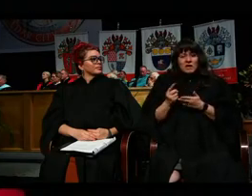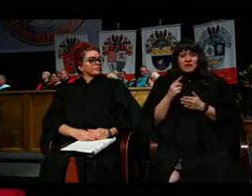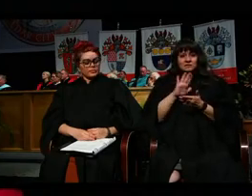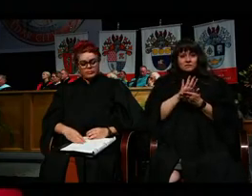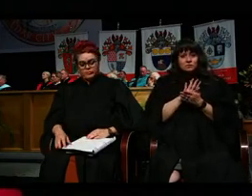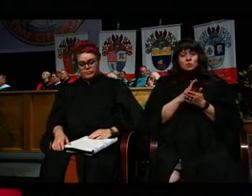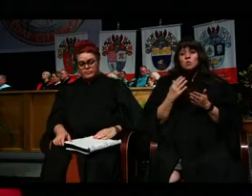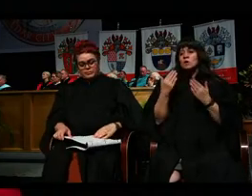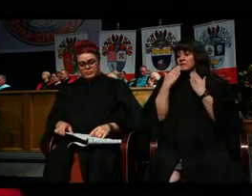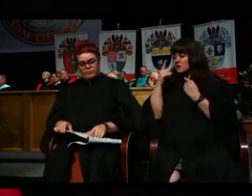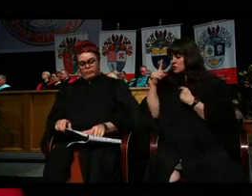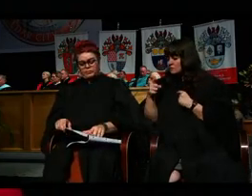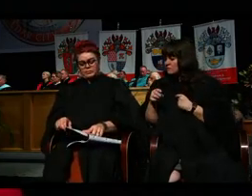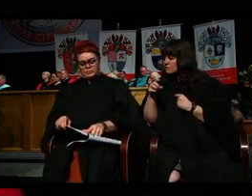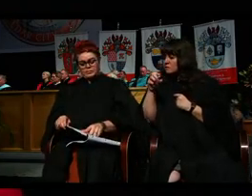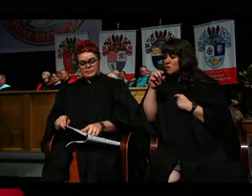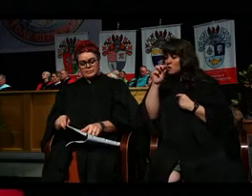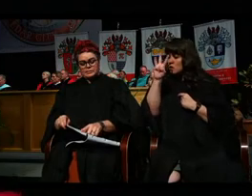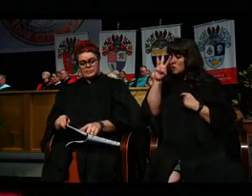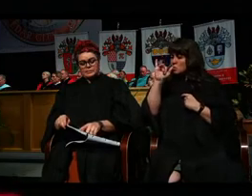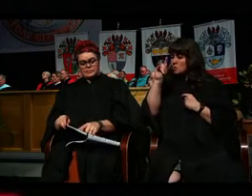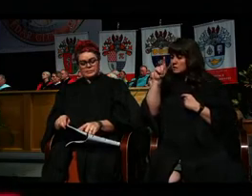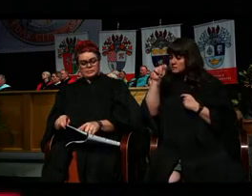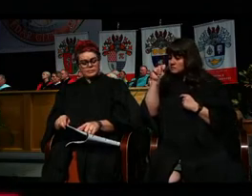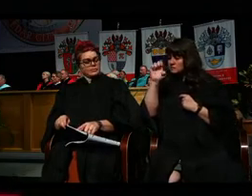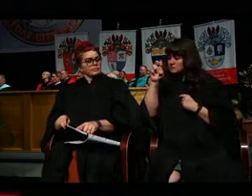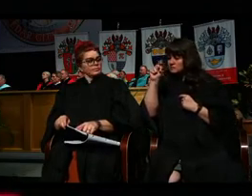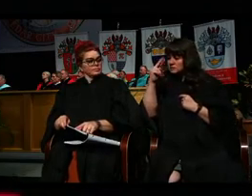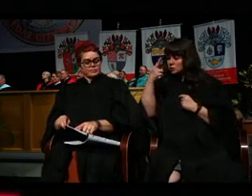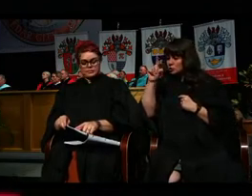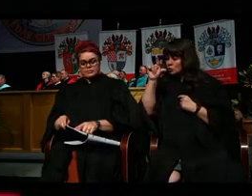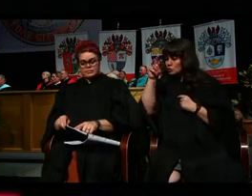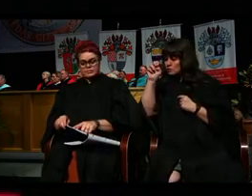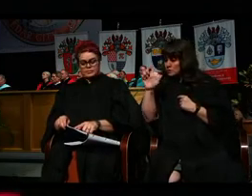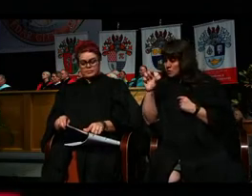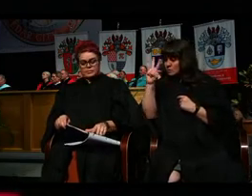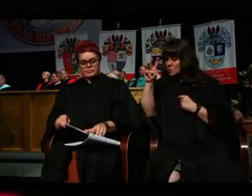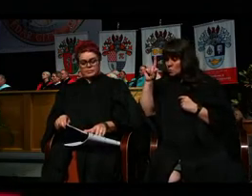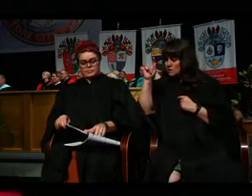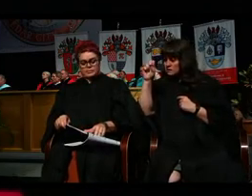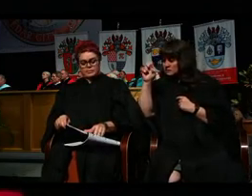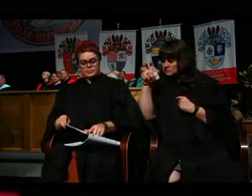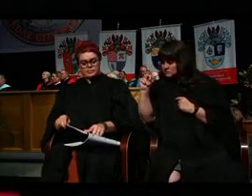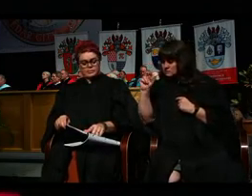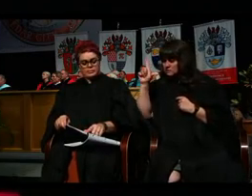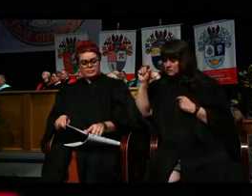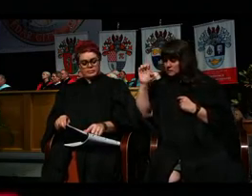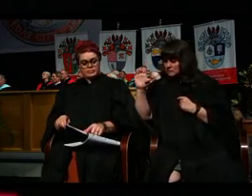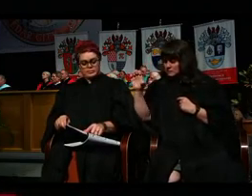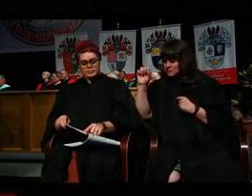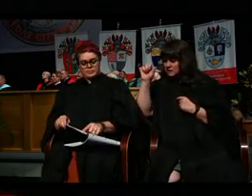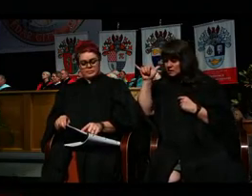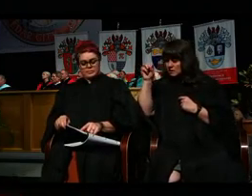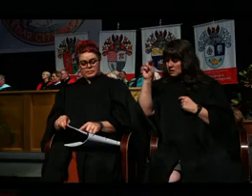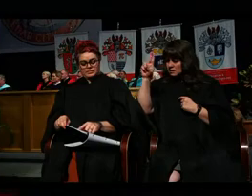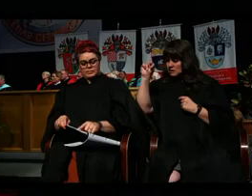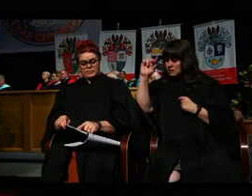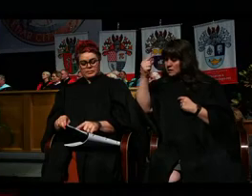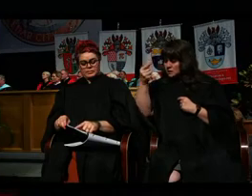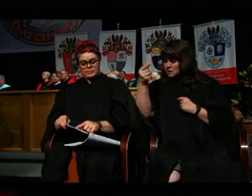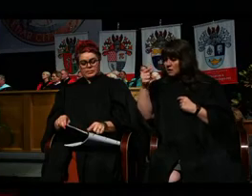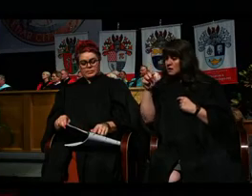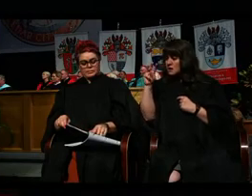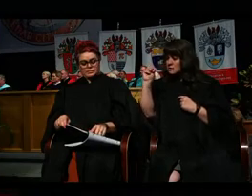Wolstenholme, Chair Wilson, Dave Lee, Steve Young, McKay, Jayson, and Abby, Travis Parachants and the Oak Ridge Boys